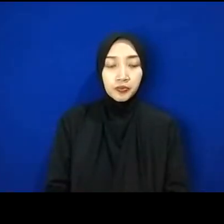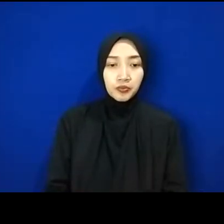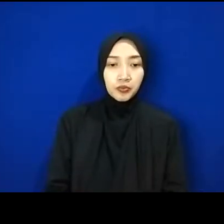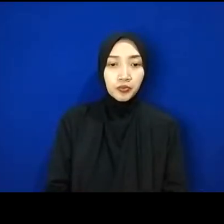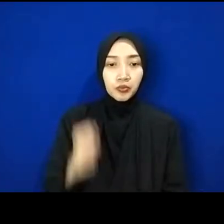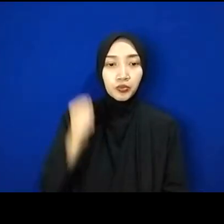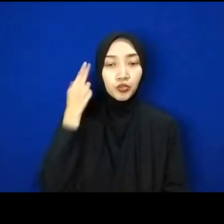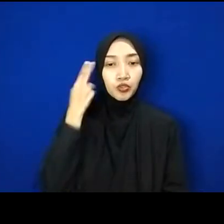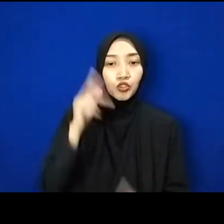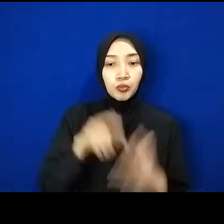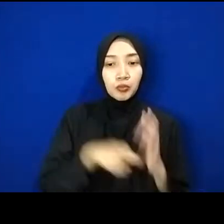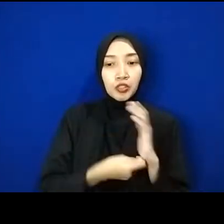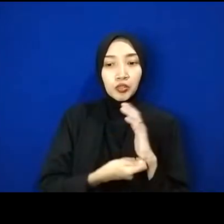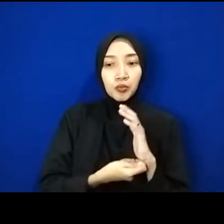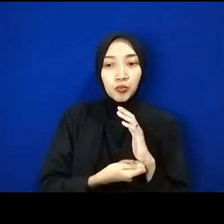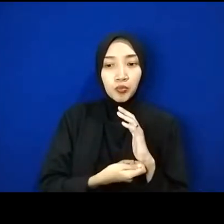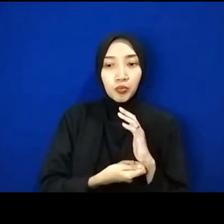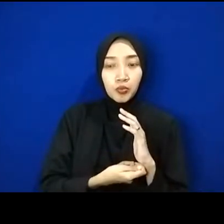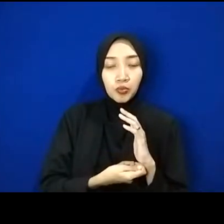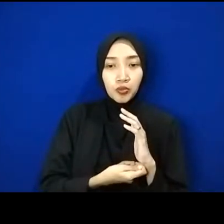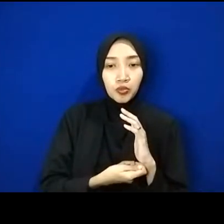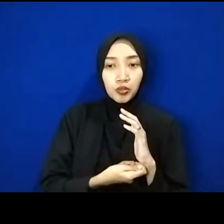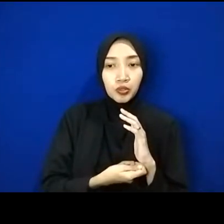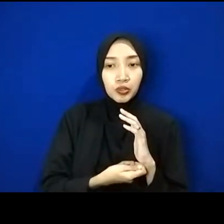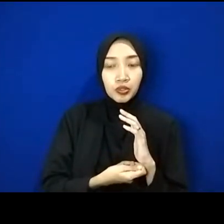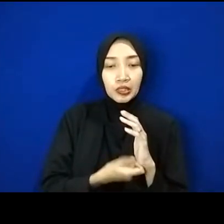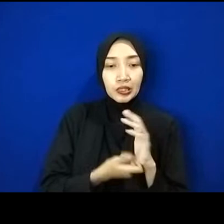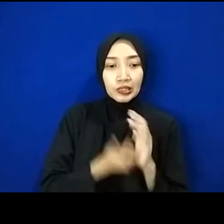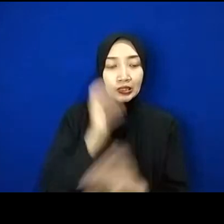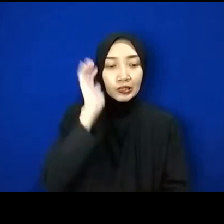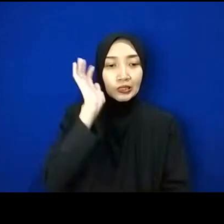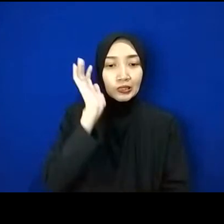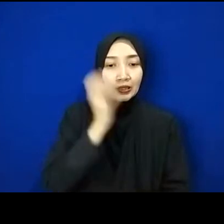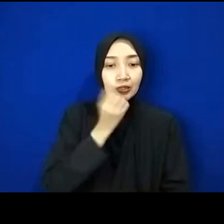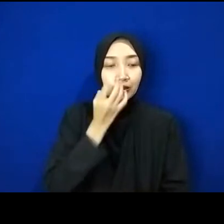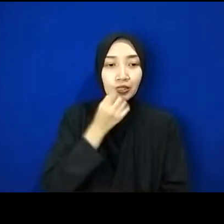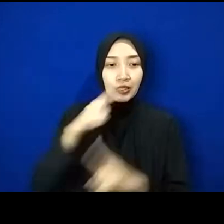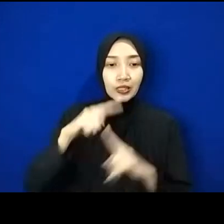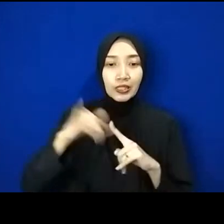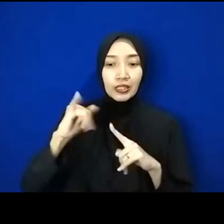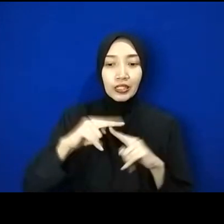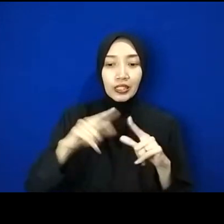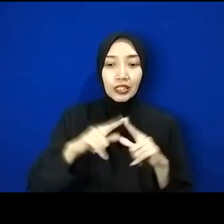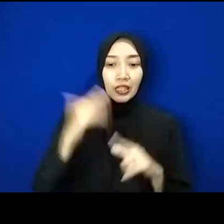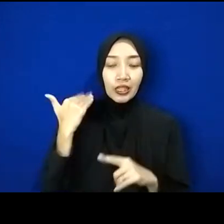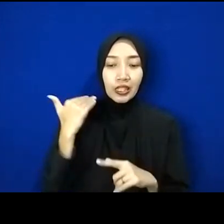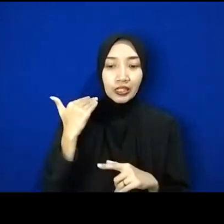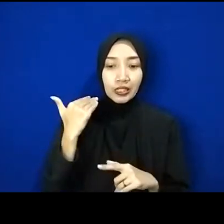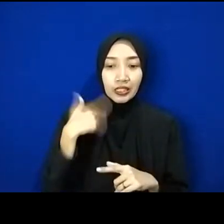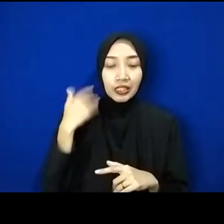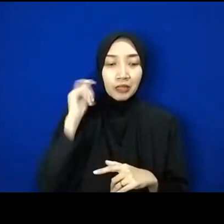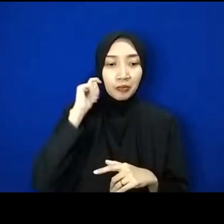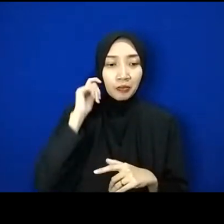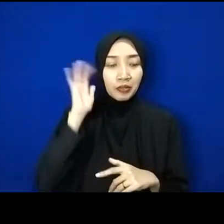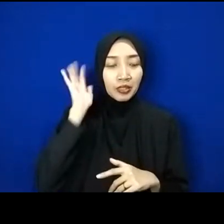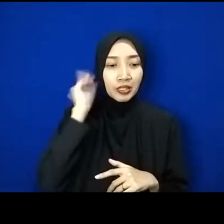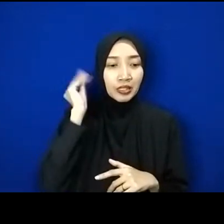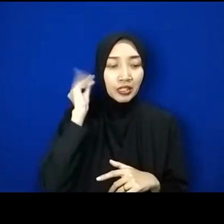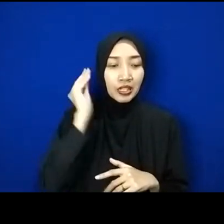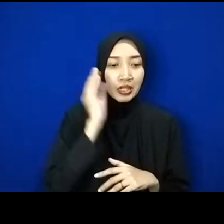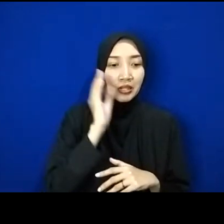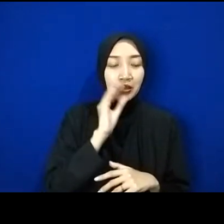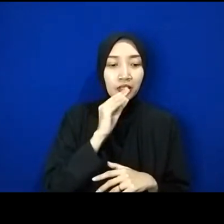that have been presented by Kak Tita, we will listen to the response from our speakers. Now I